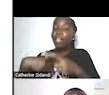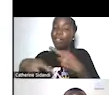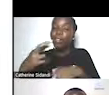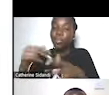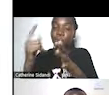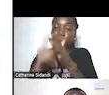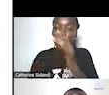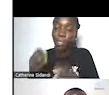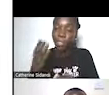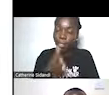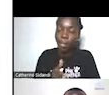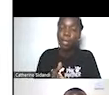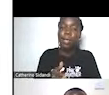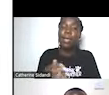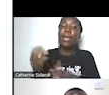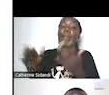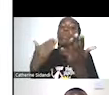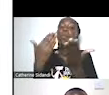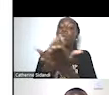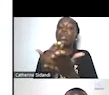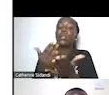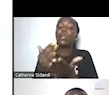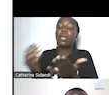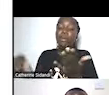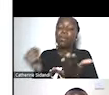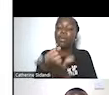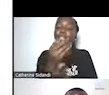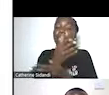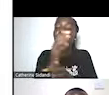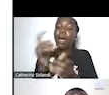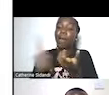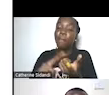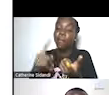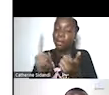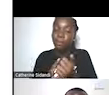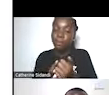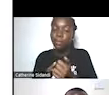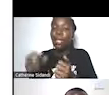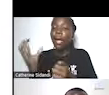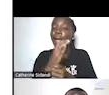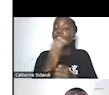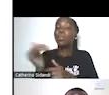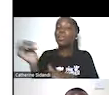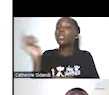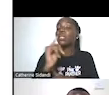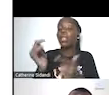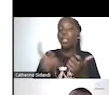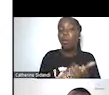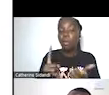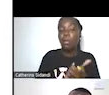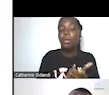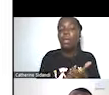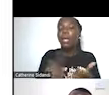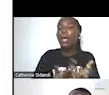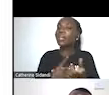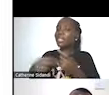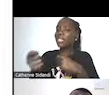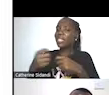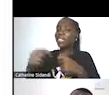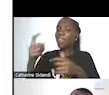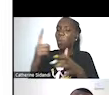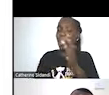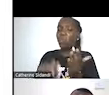employees do we have? How many employees left? What is our customer retention? which product are we selling more? Yeah, if it's